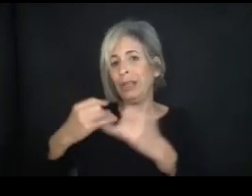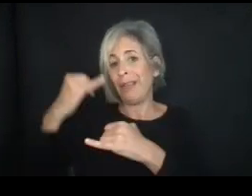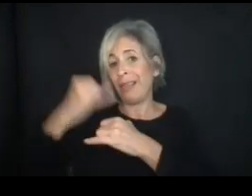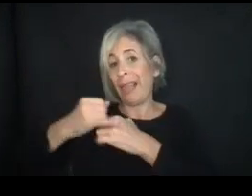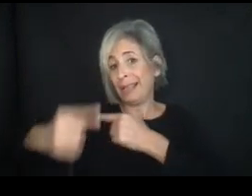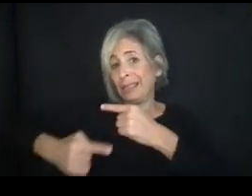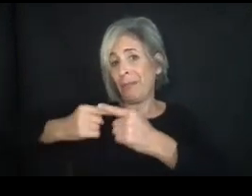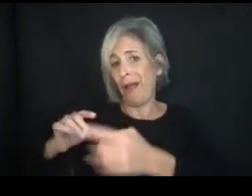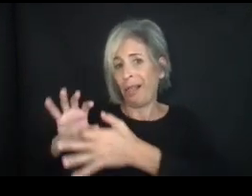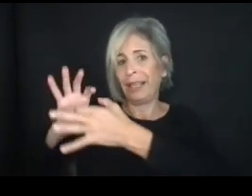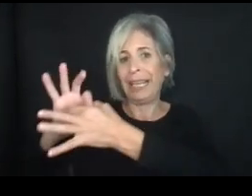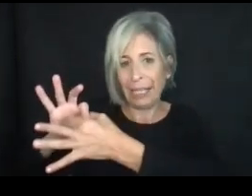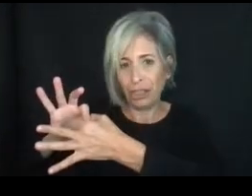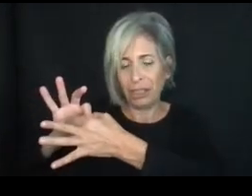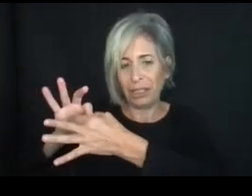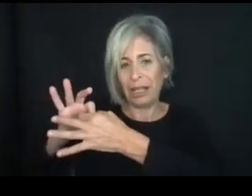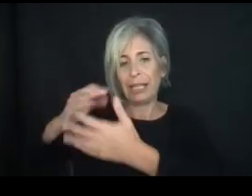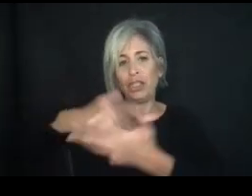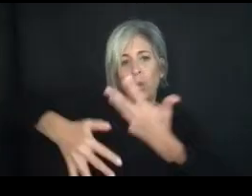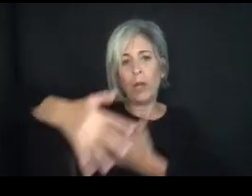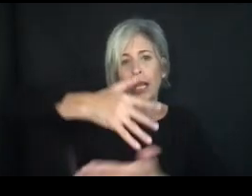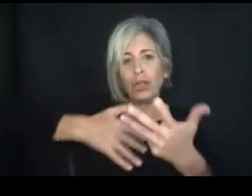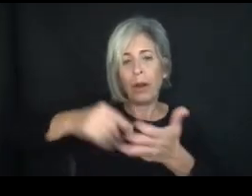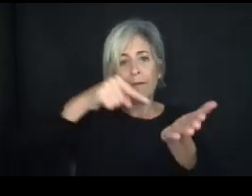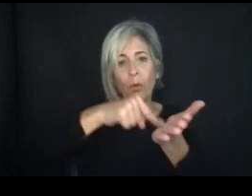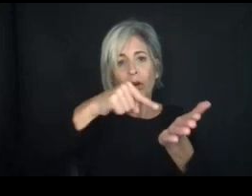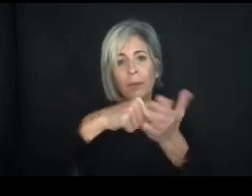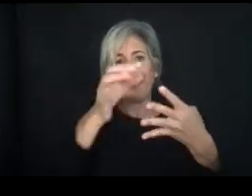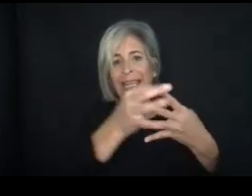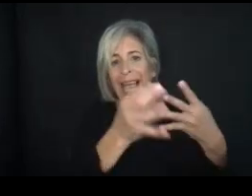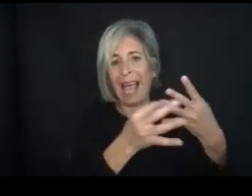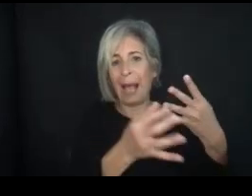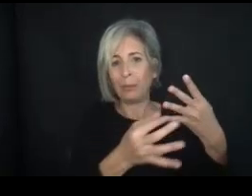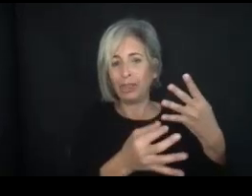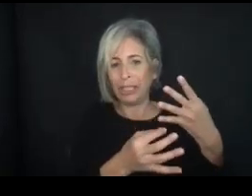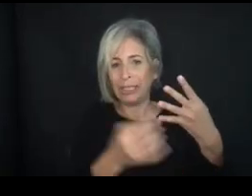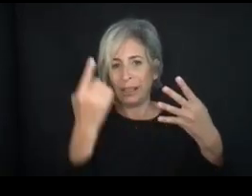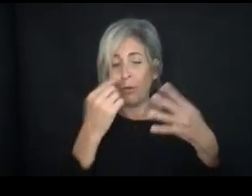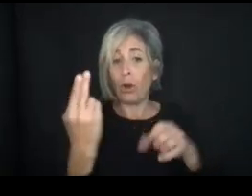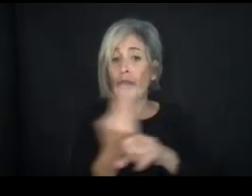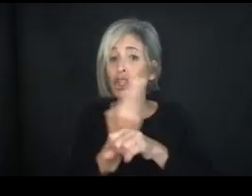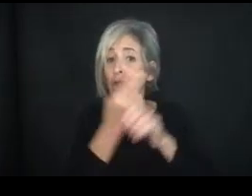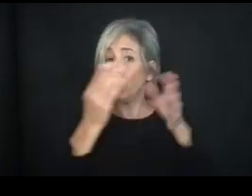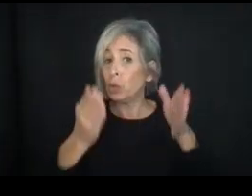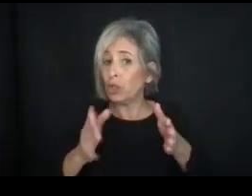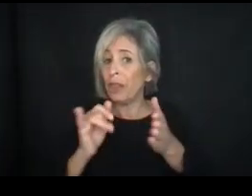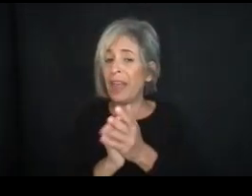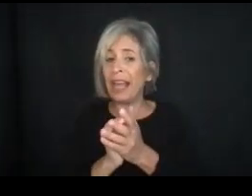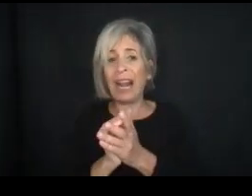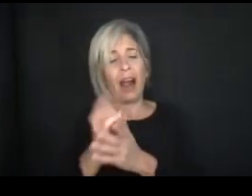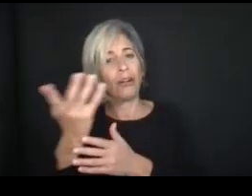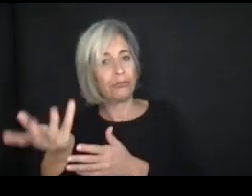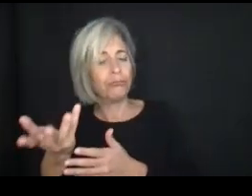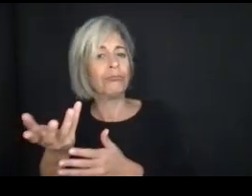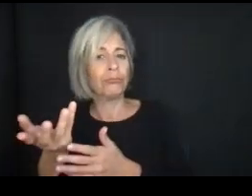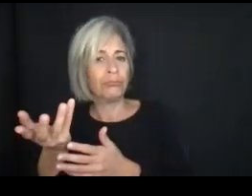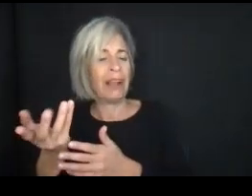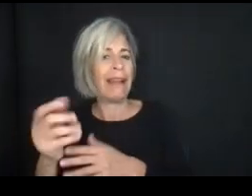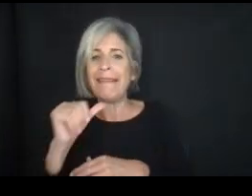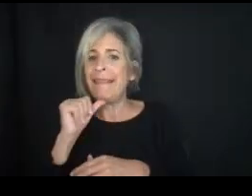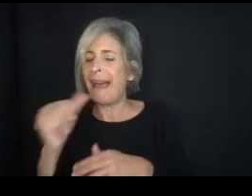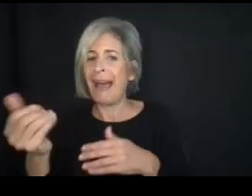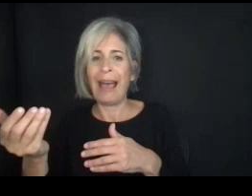connections and to integrate affordability options for the users that are considered being